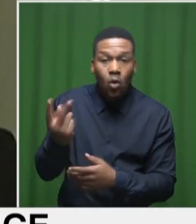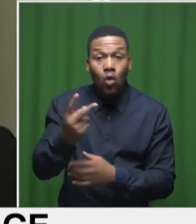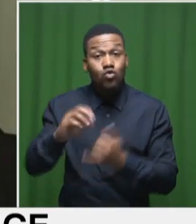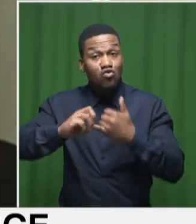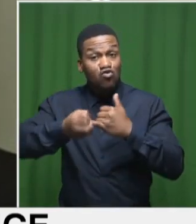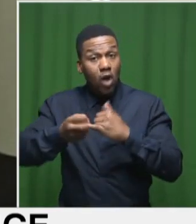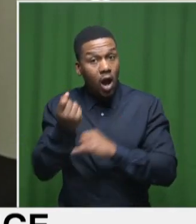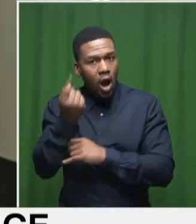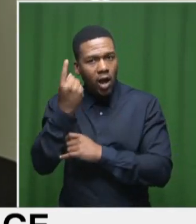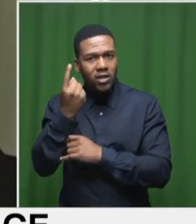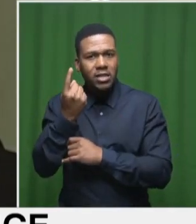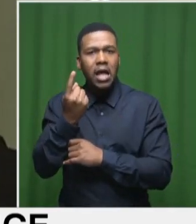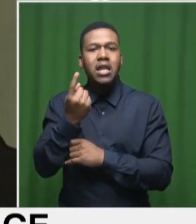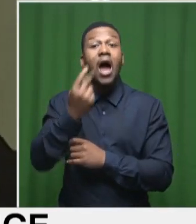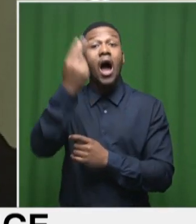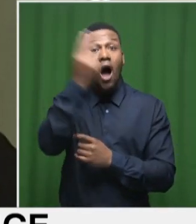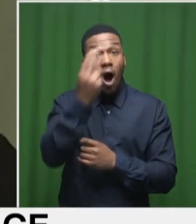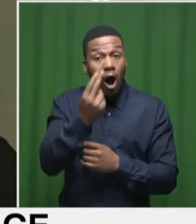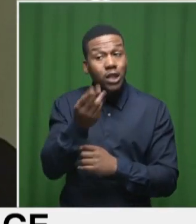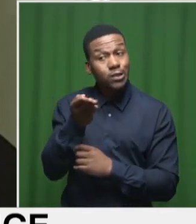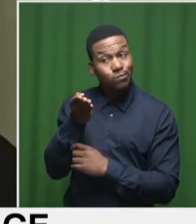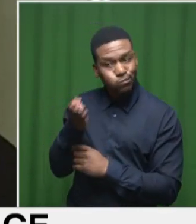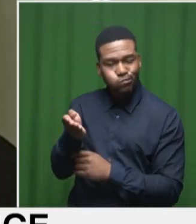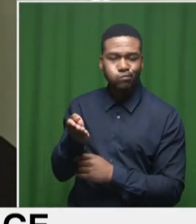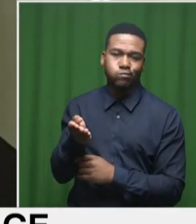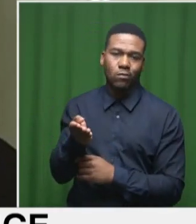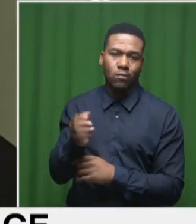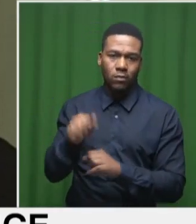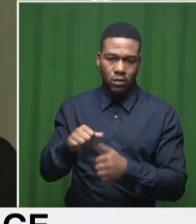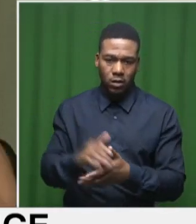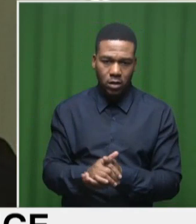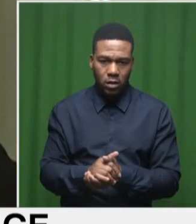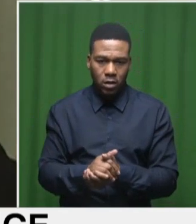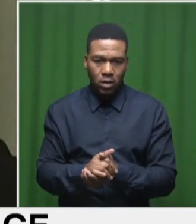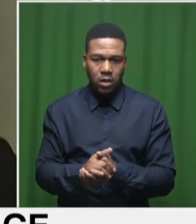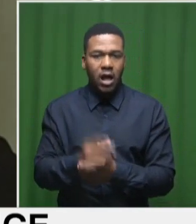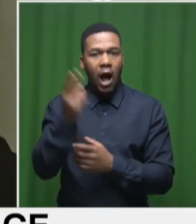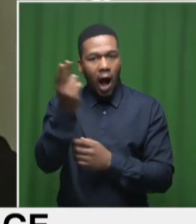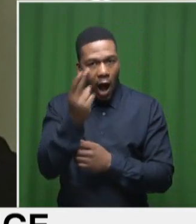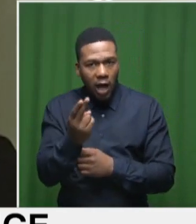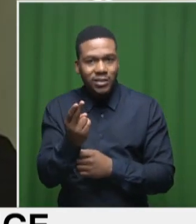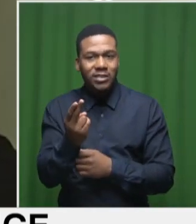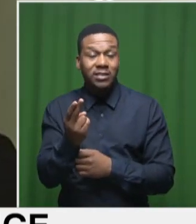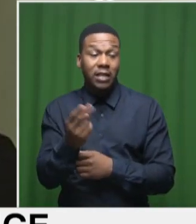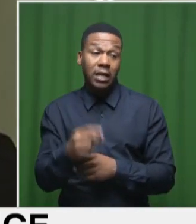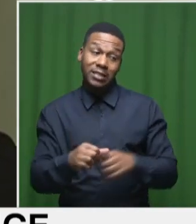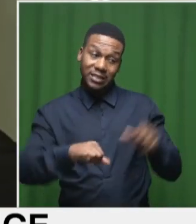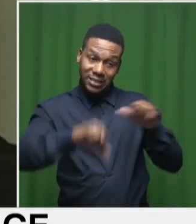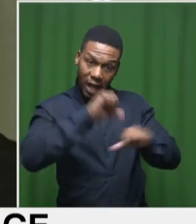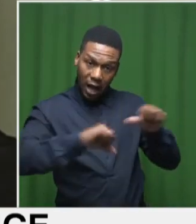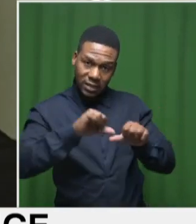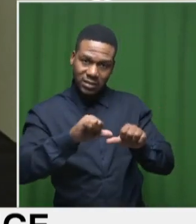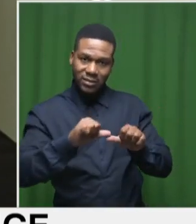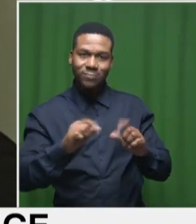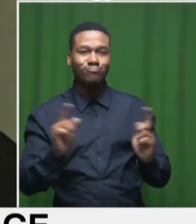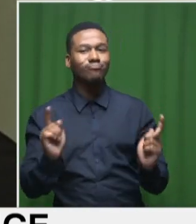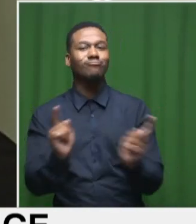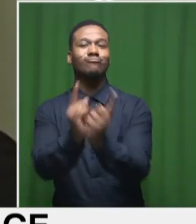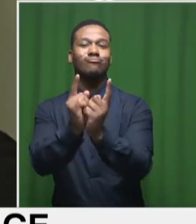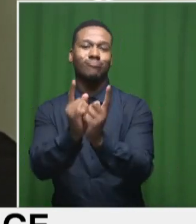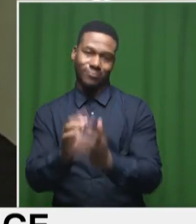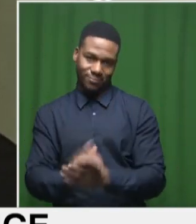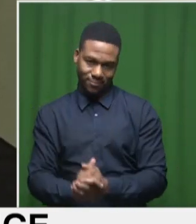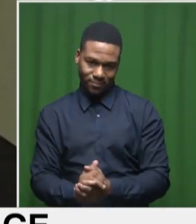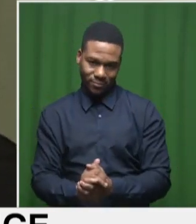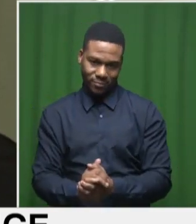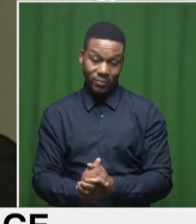strong element of art. Our motto has been for the longest time, art meets science, because the science is in the product and we learn